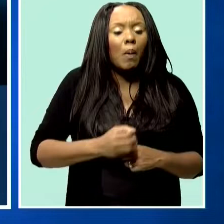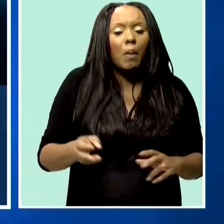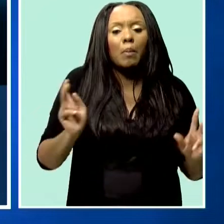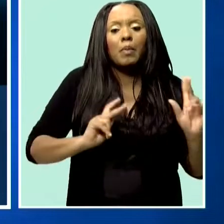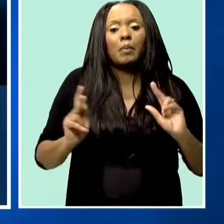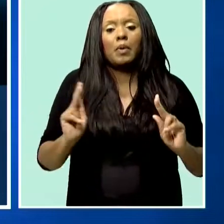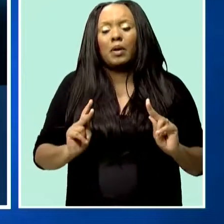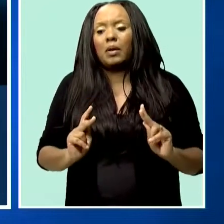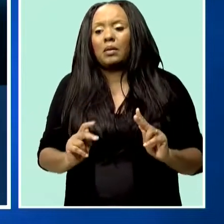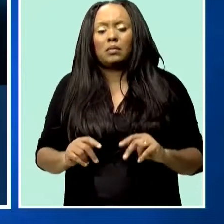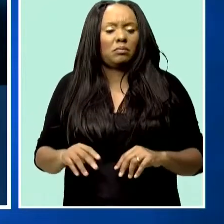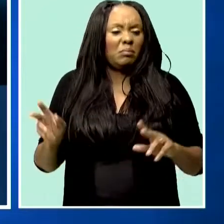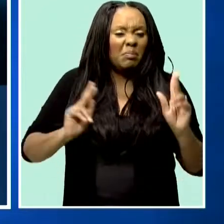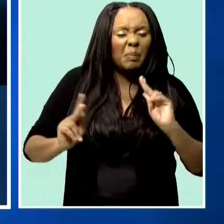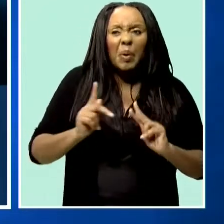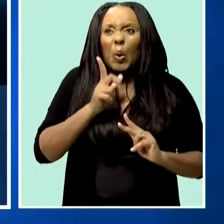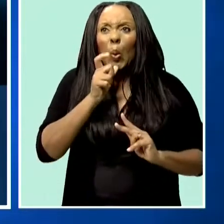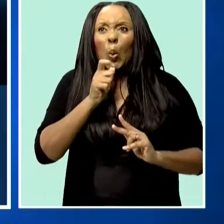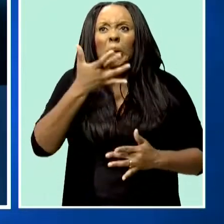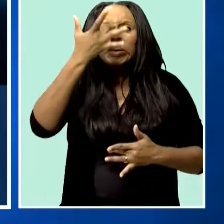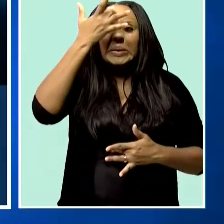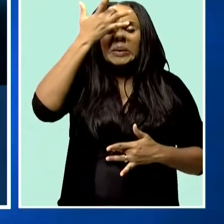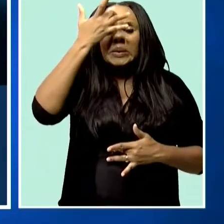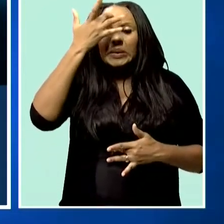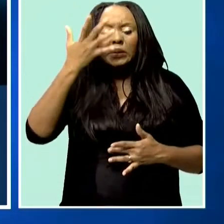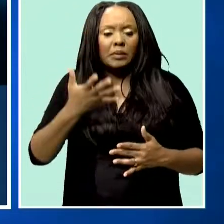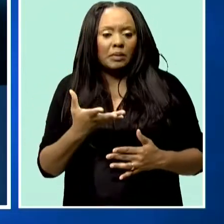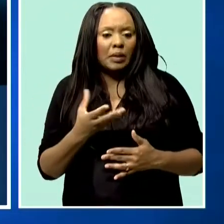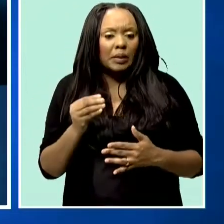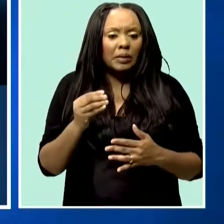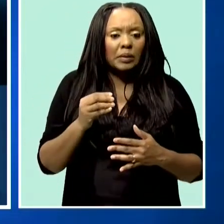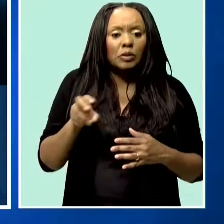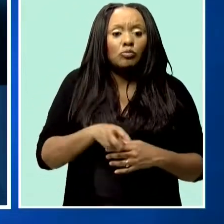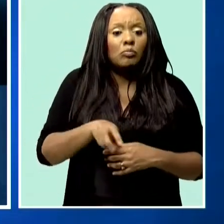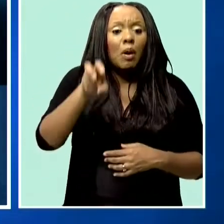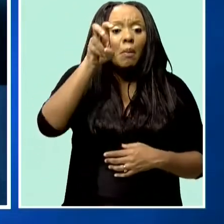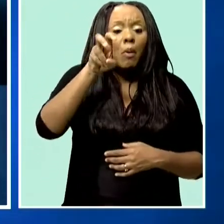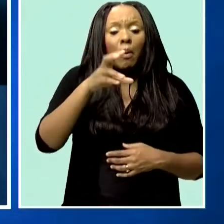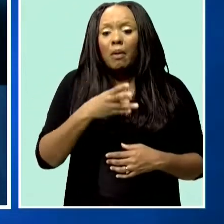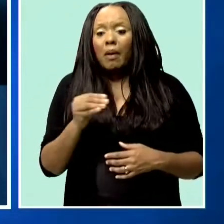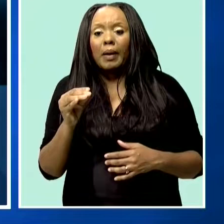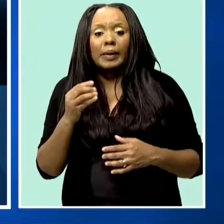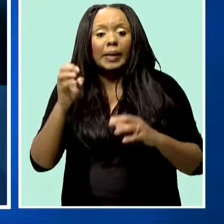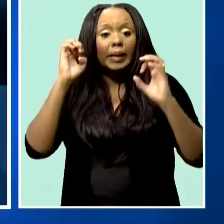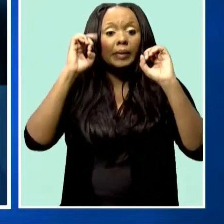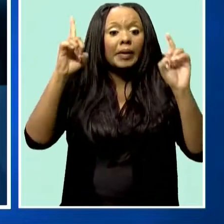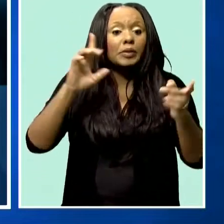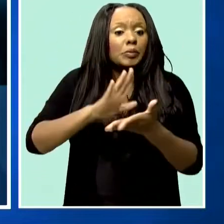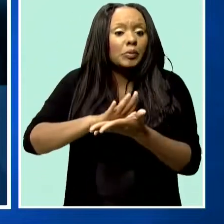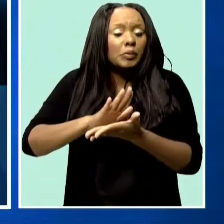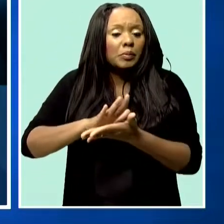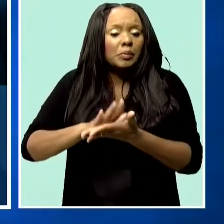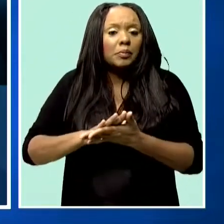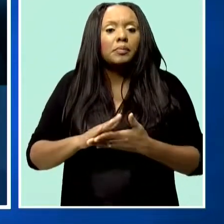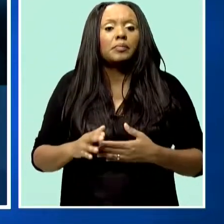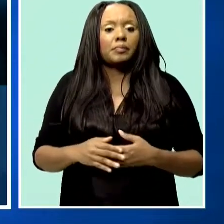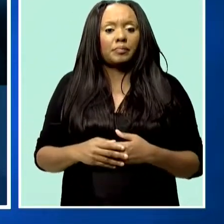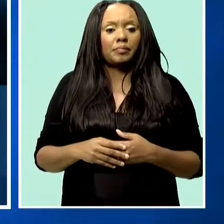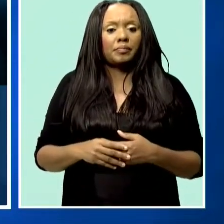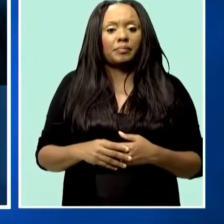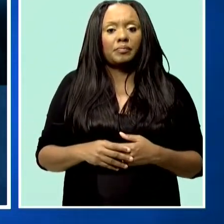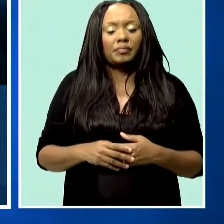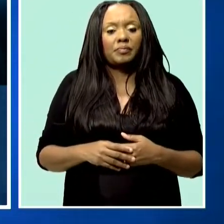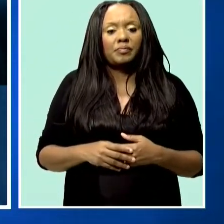vulnerable, and on public transport and in educational settings. While a full removal of all restrictions